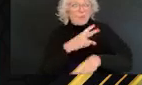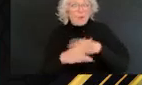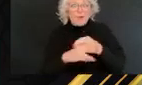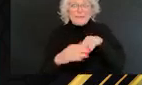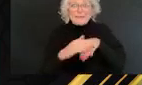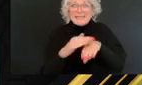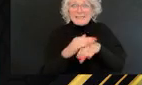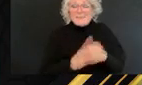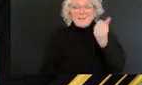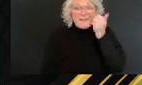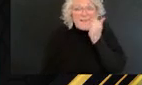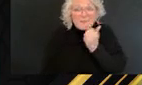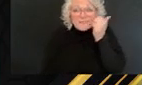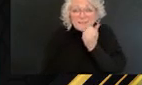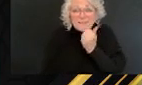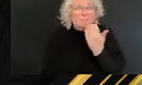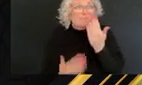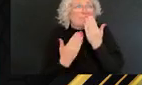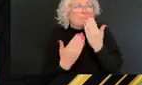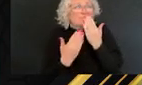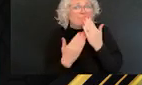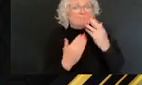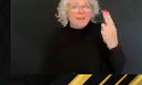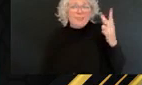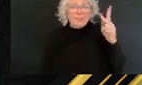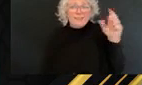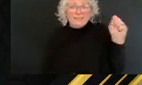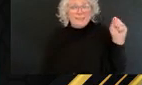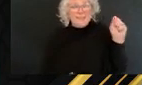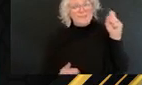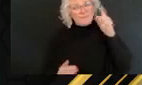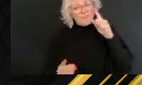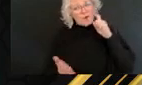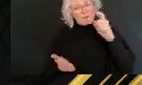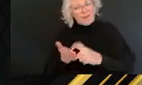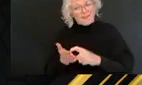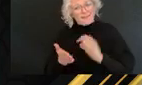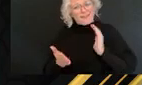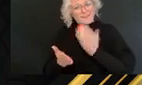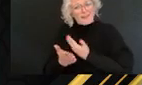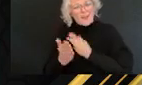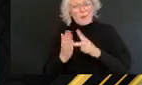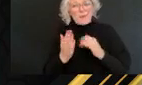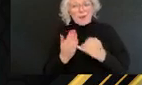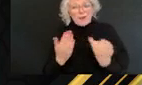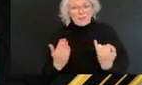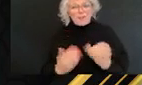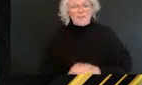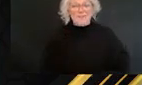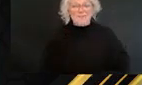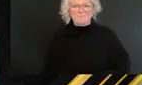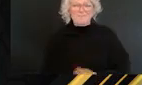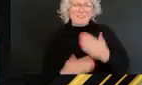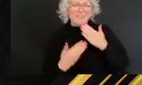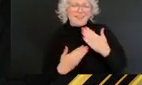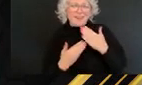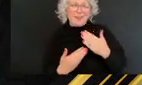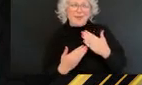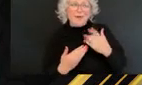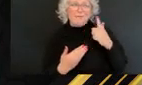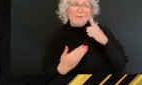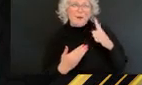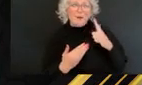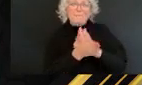day. So thank you again, Helen Keller Services, for recognizing our project. and for being such